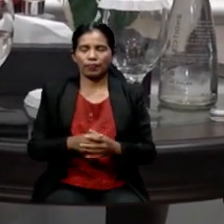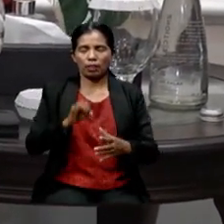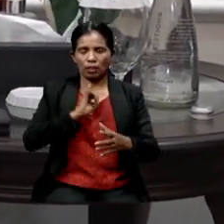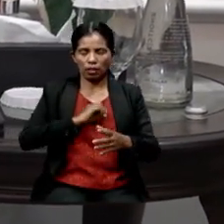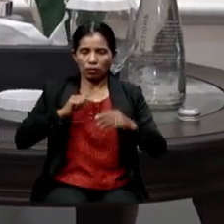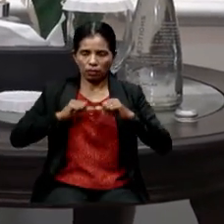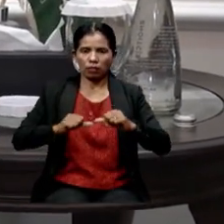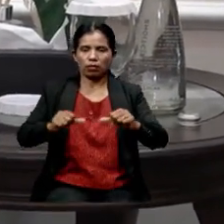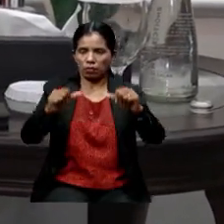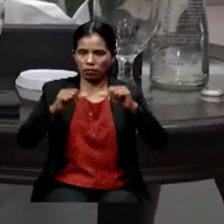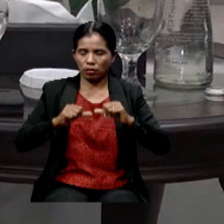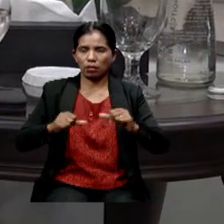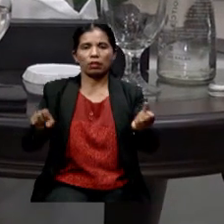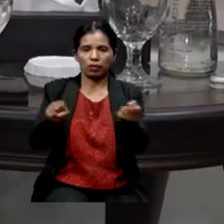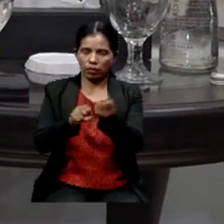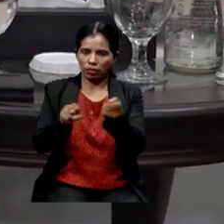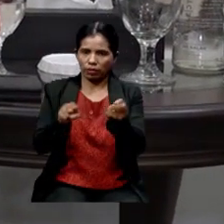to support